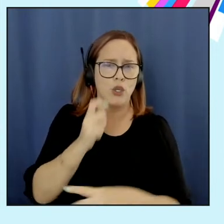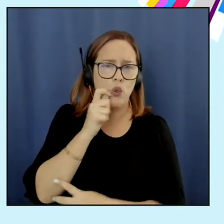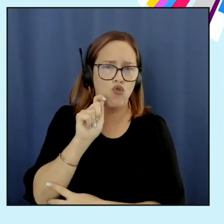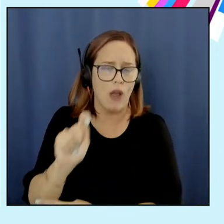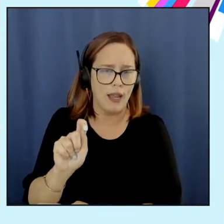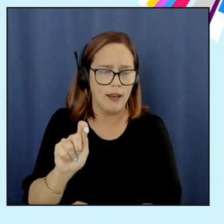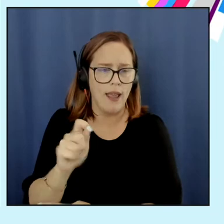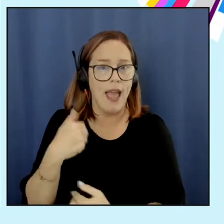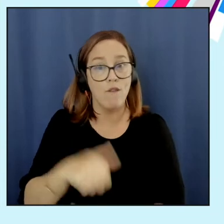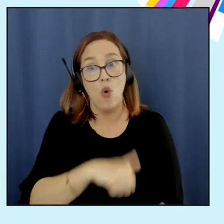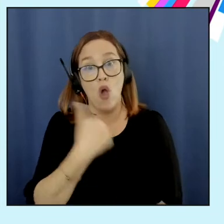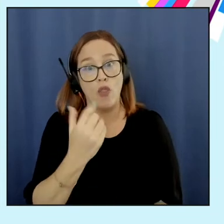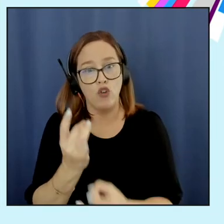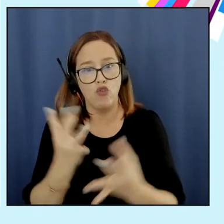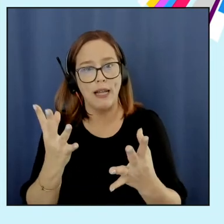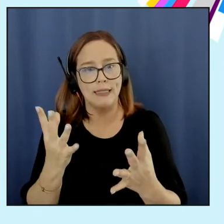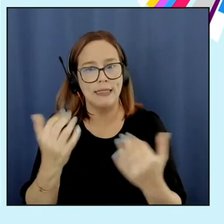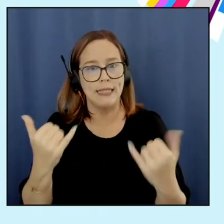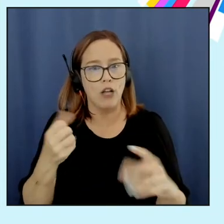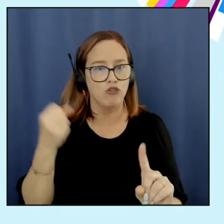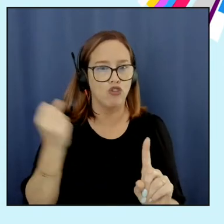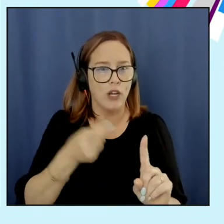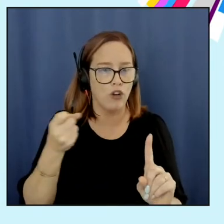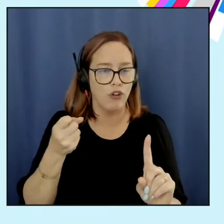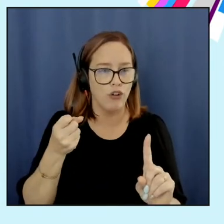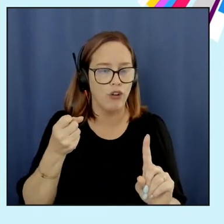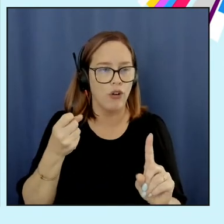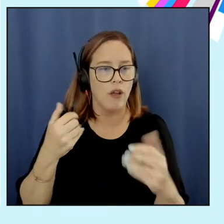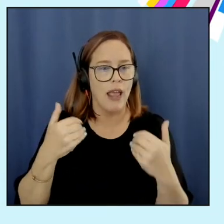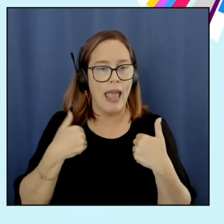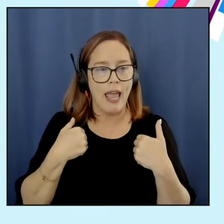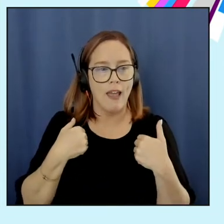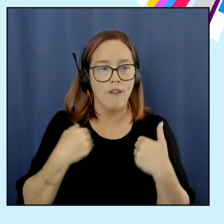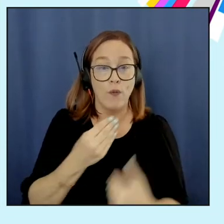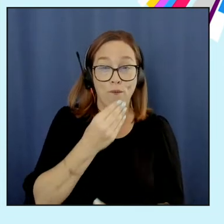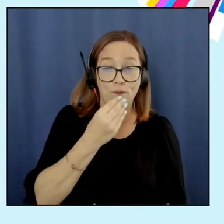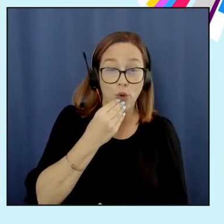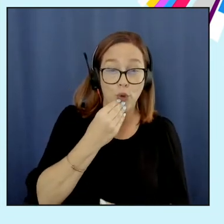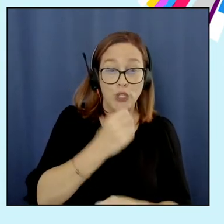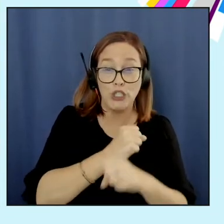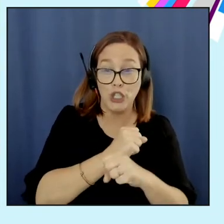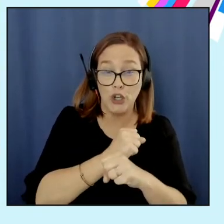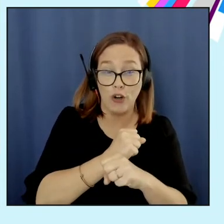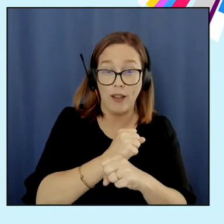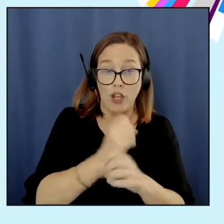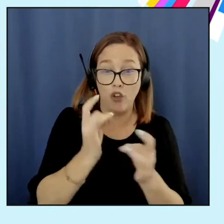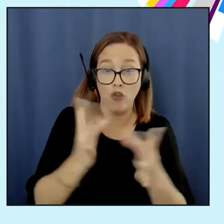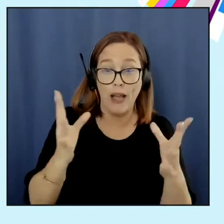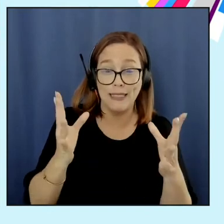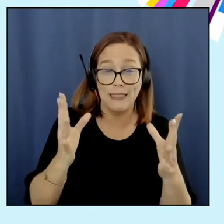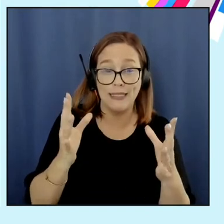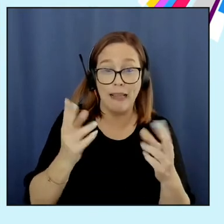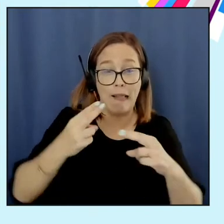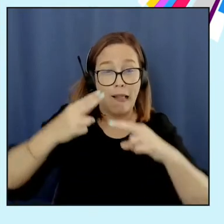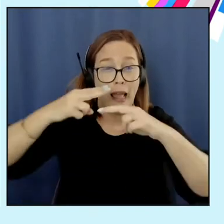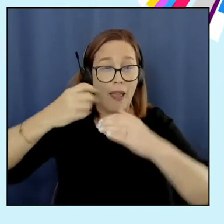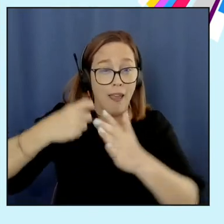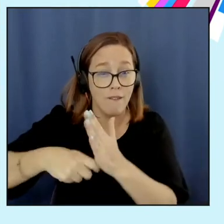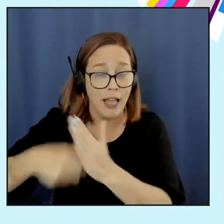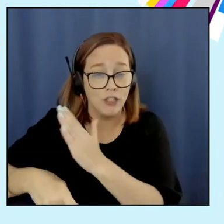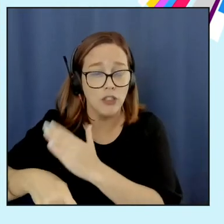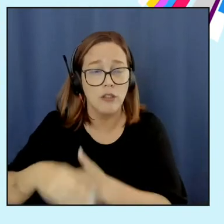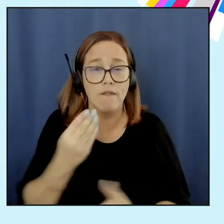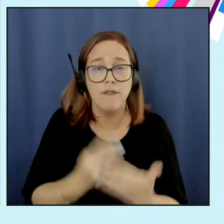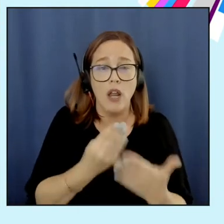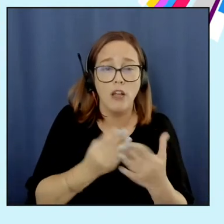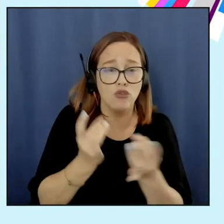now sort of being triggered. We had the food insecurity crisis. We have an inflation and financial crisis.